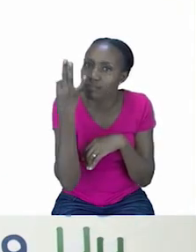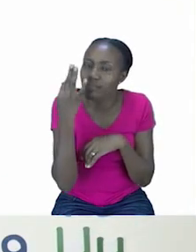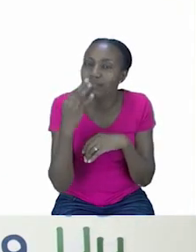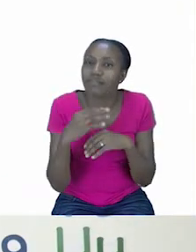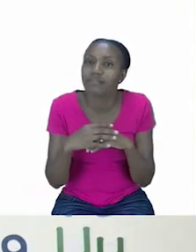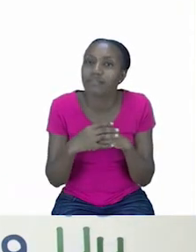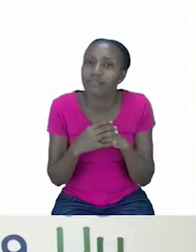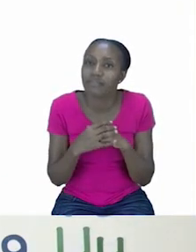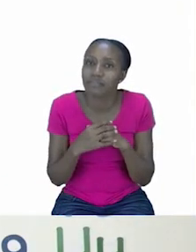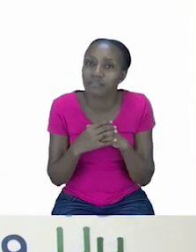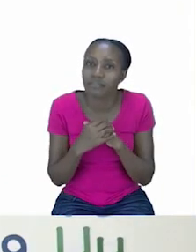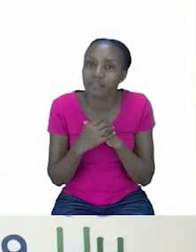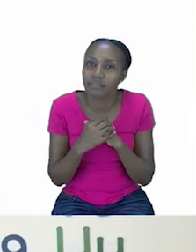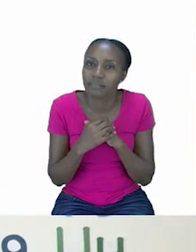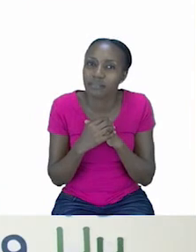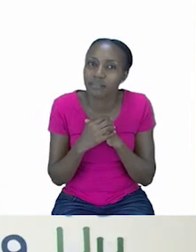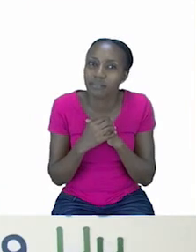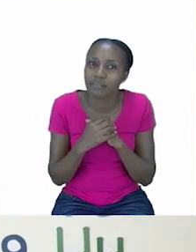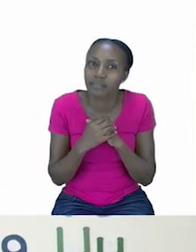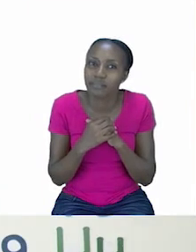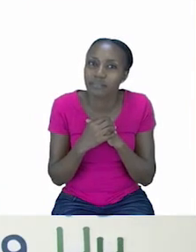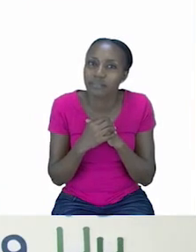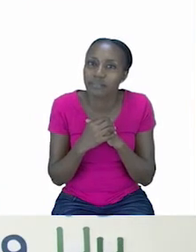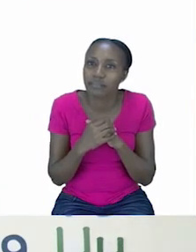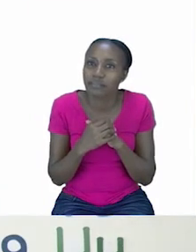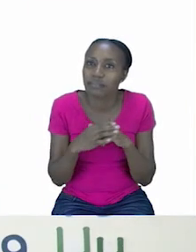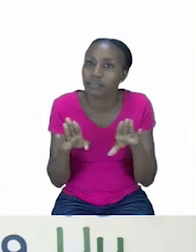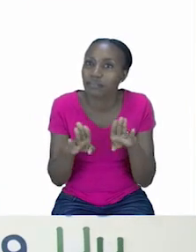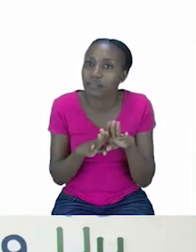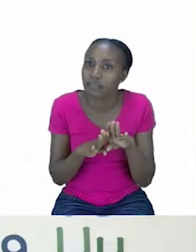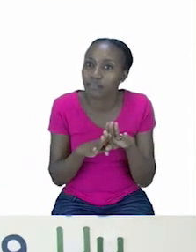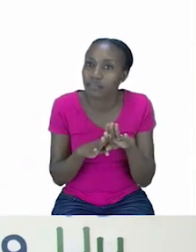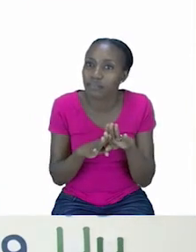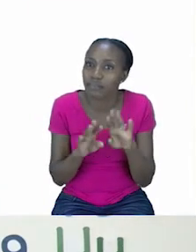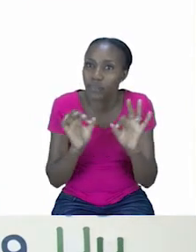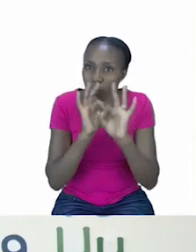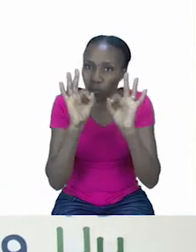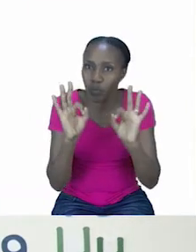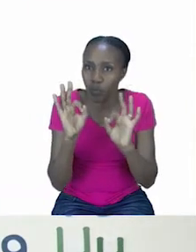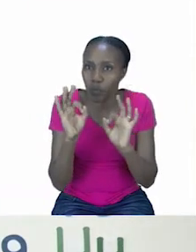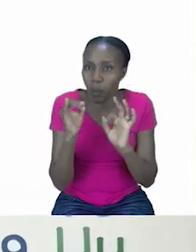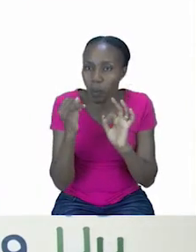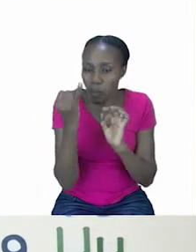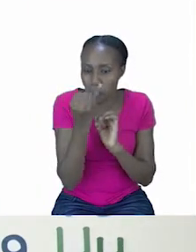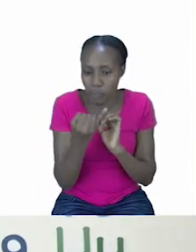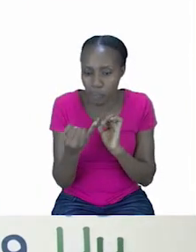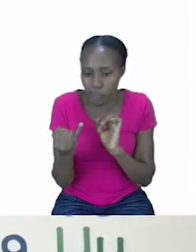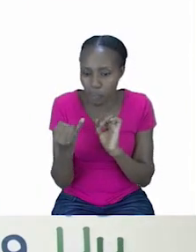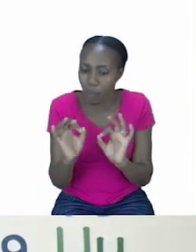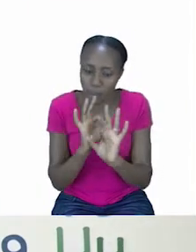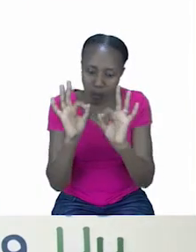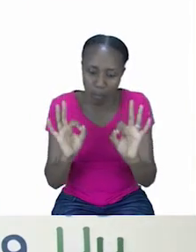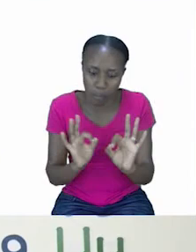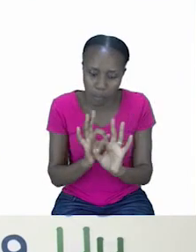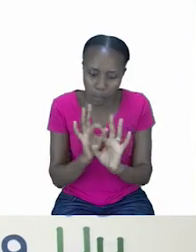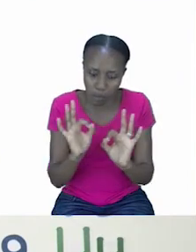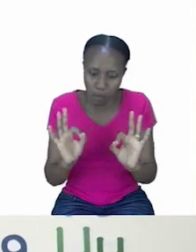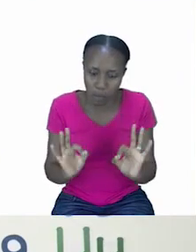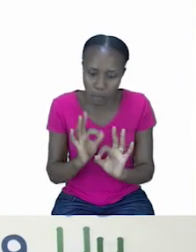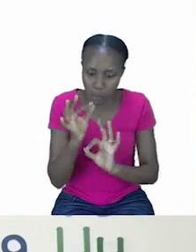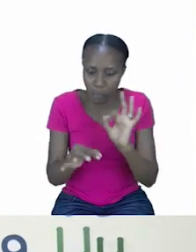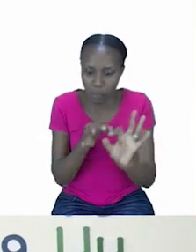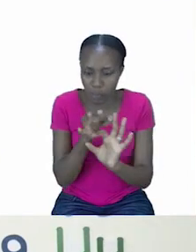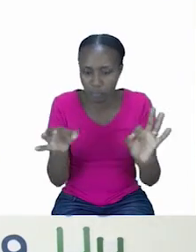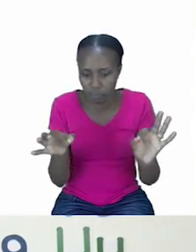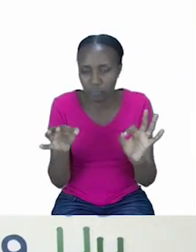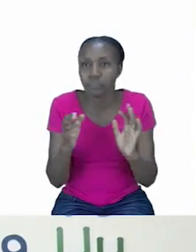Very good. So I have decorated the front of my birthday gift.